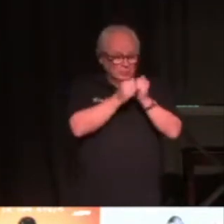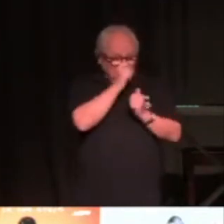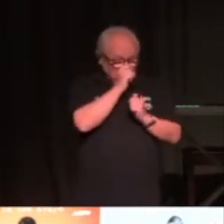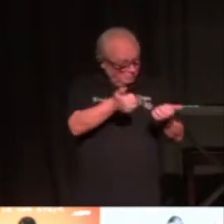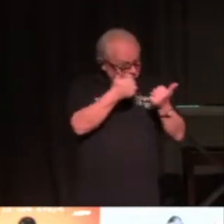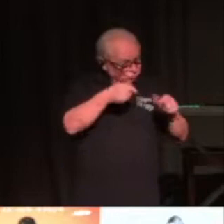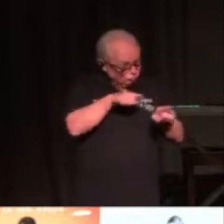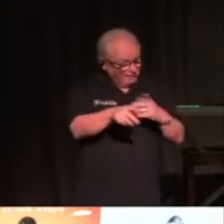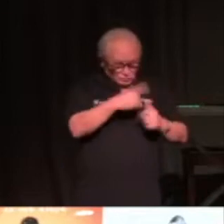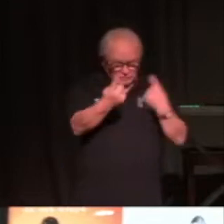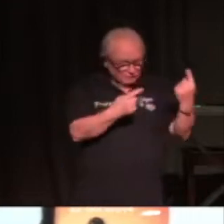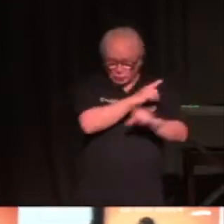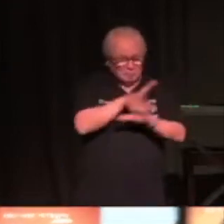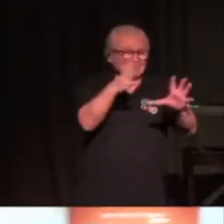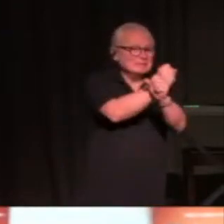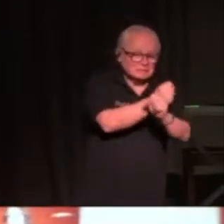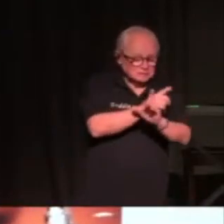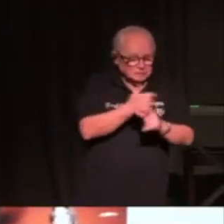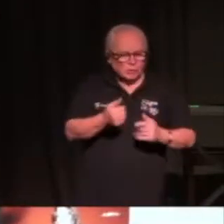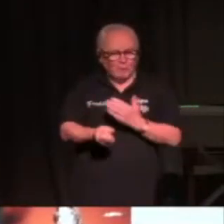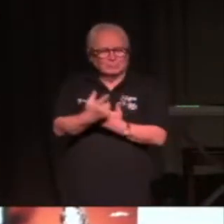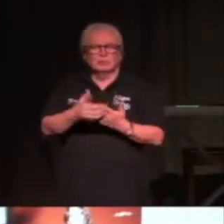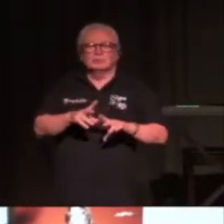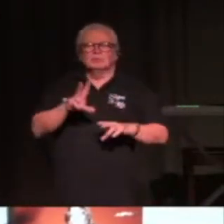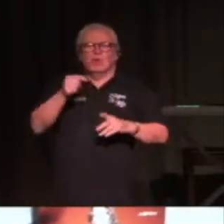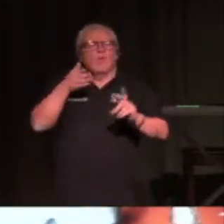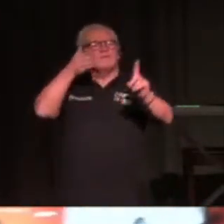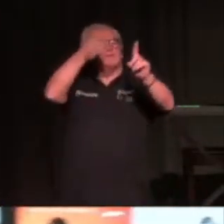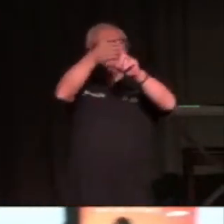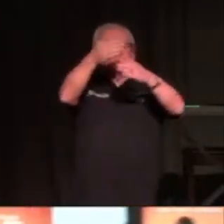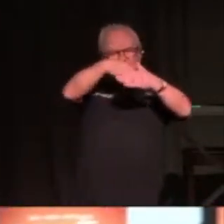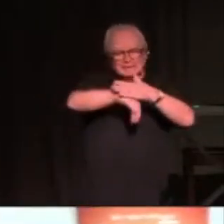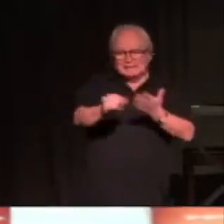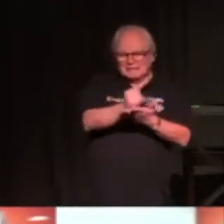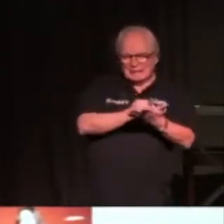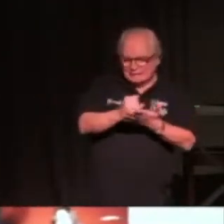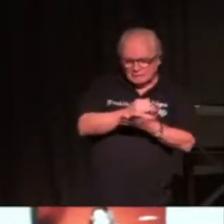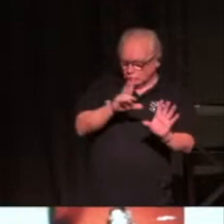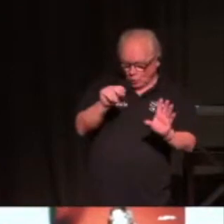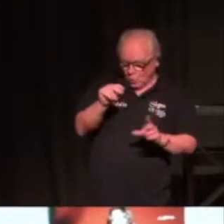Don't miss this. Look, there's no future in sin.